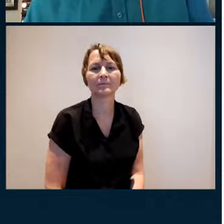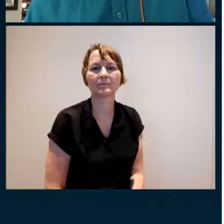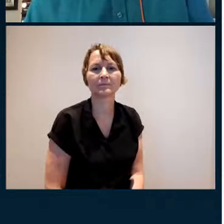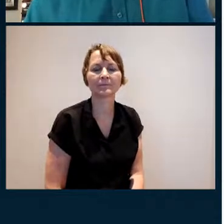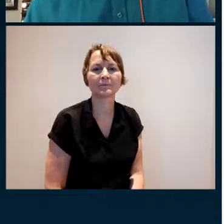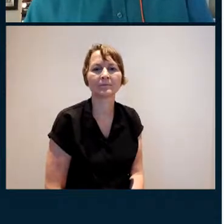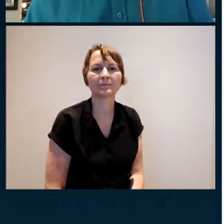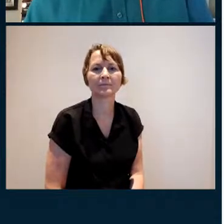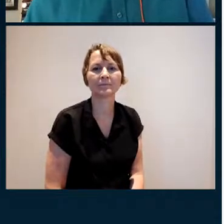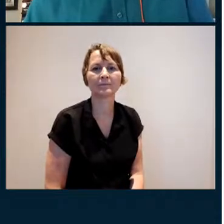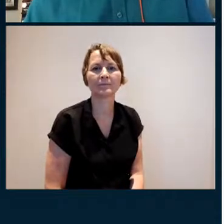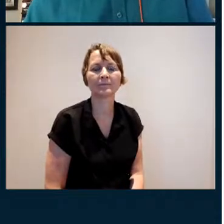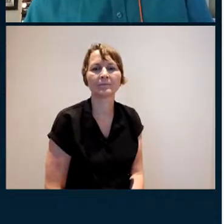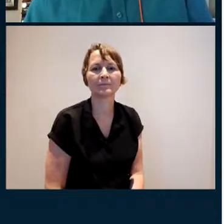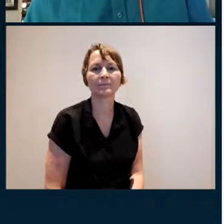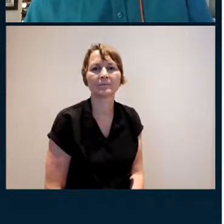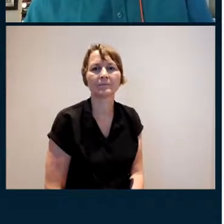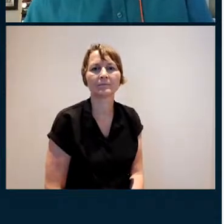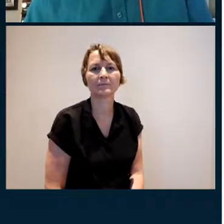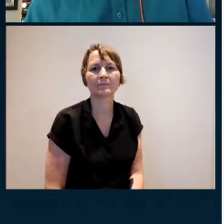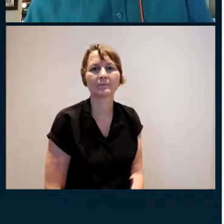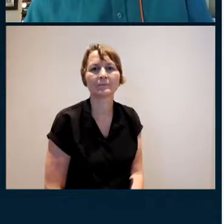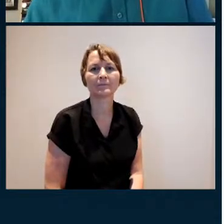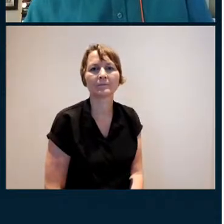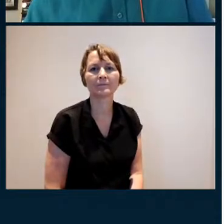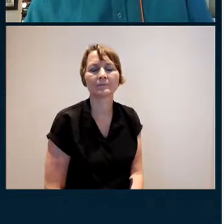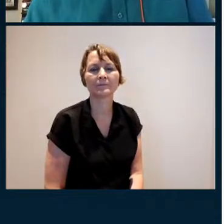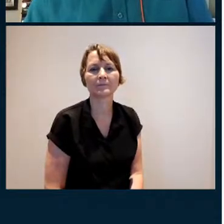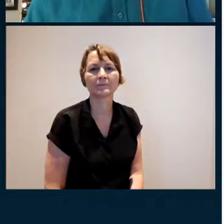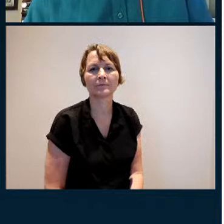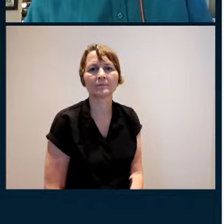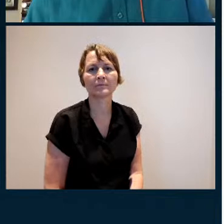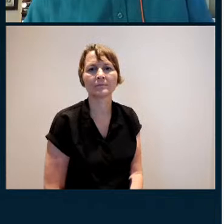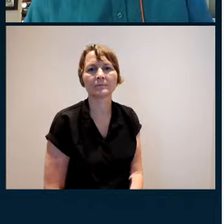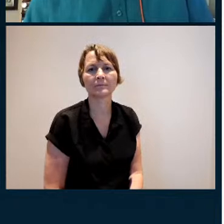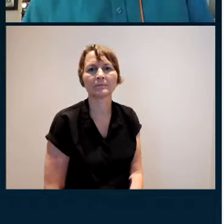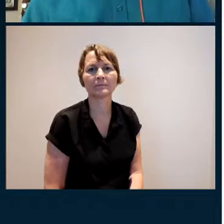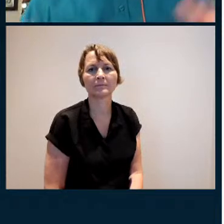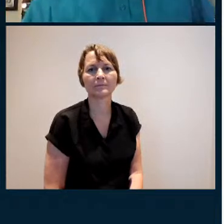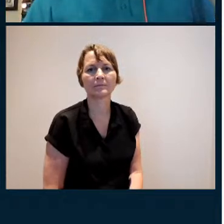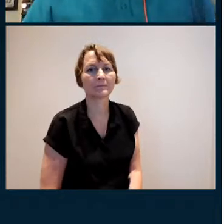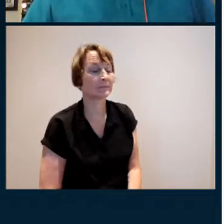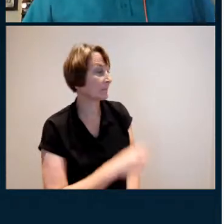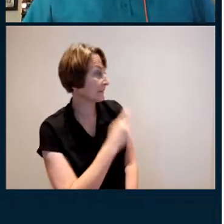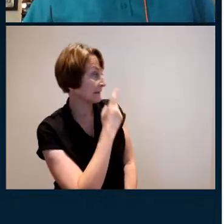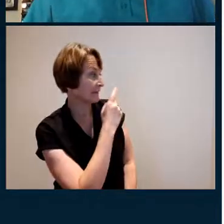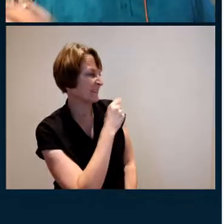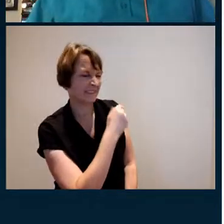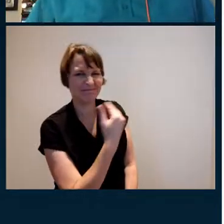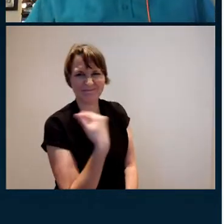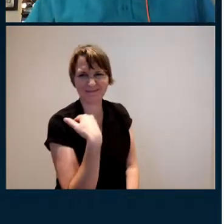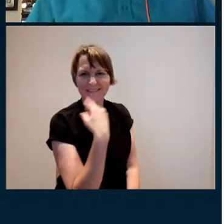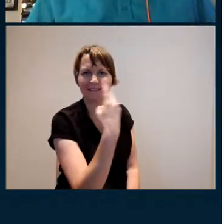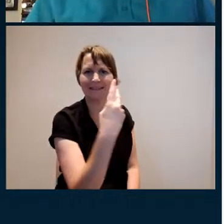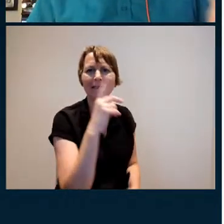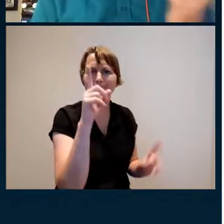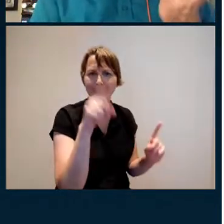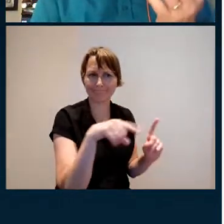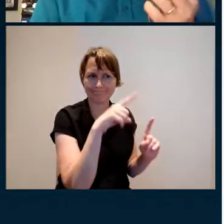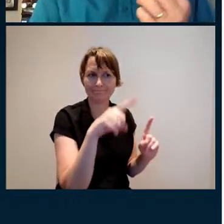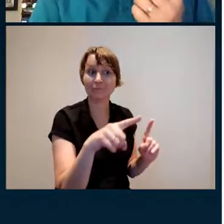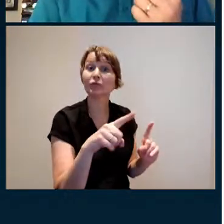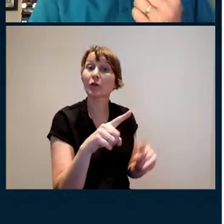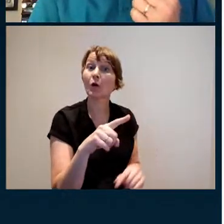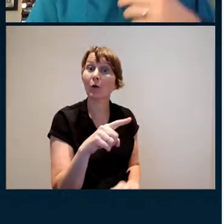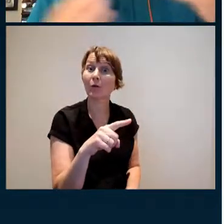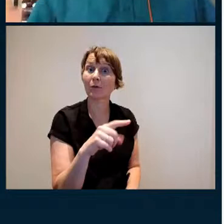here, I tried to browse directly to there, and there's my failure on that. So that is super cool right from the beginning, that it's